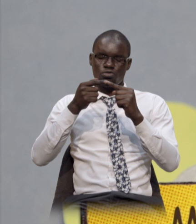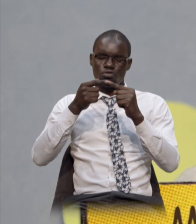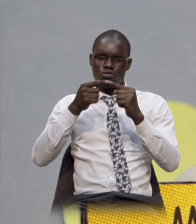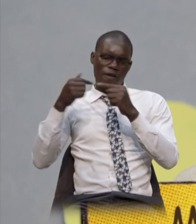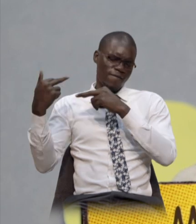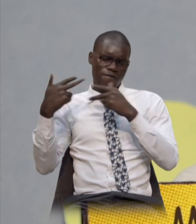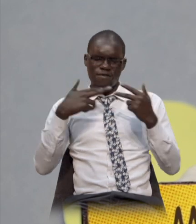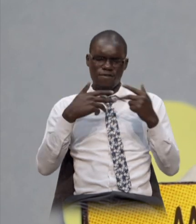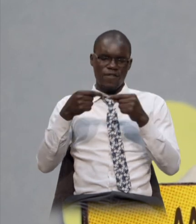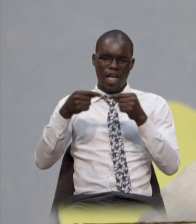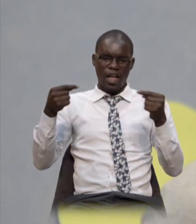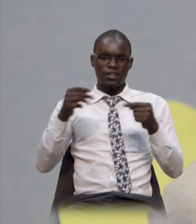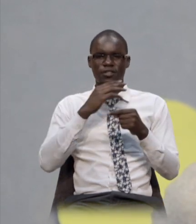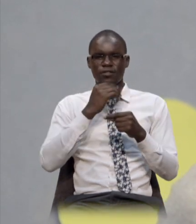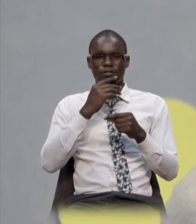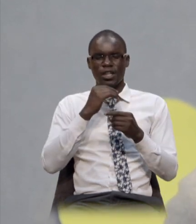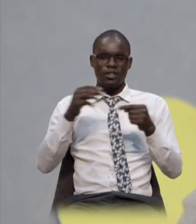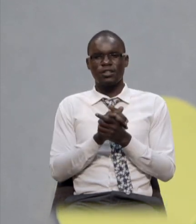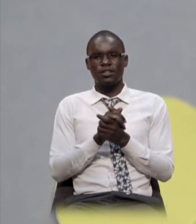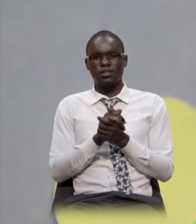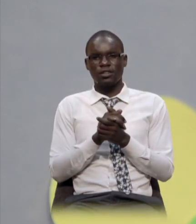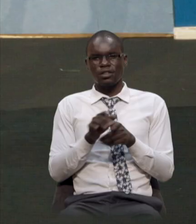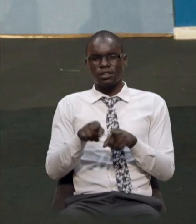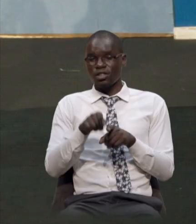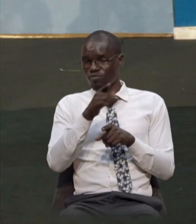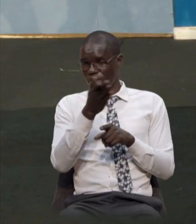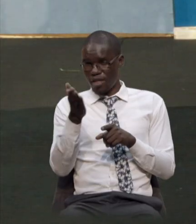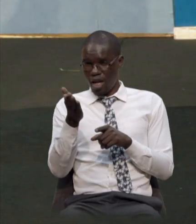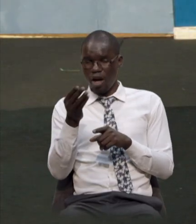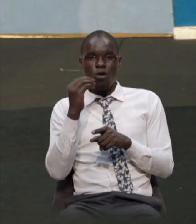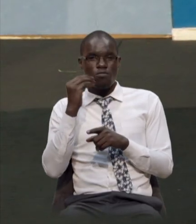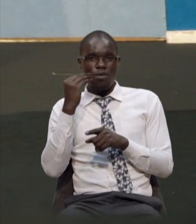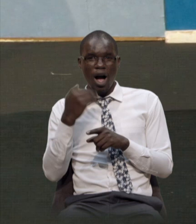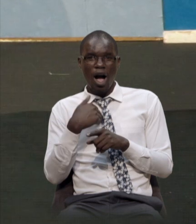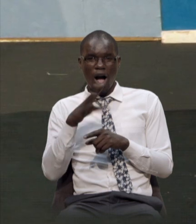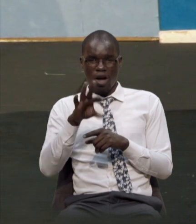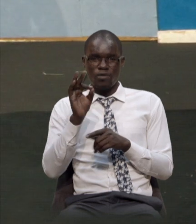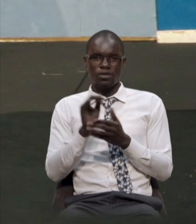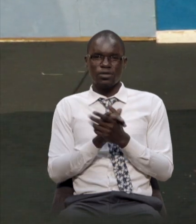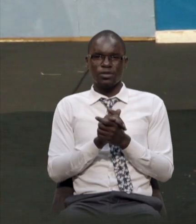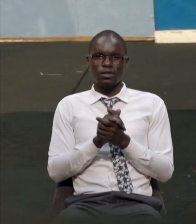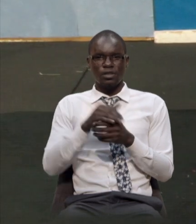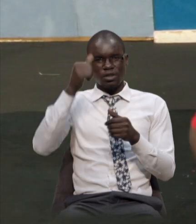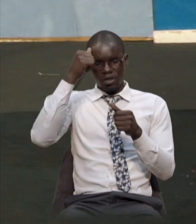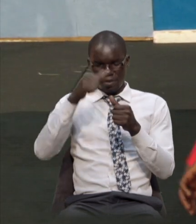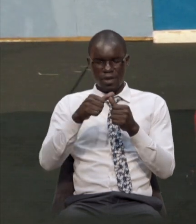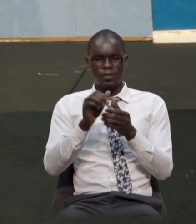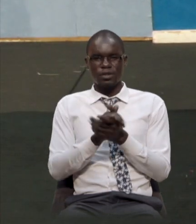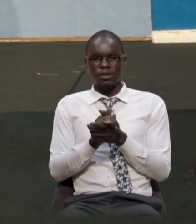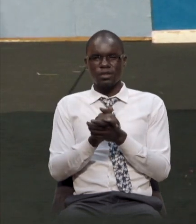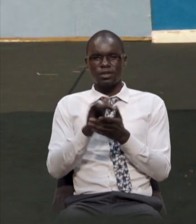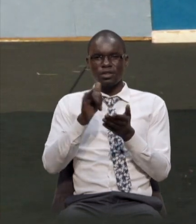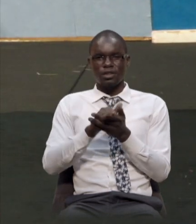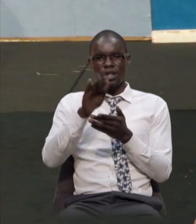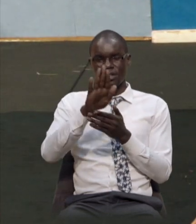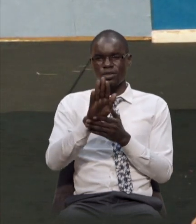really struggled. Aha! They're struggling and have you got the answer? They're struggling to look for that. And remember, that is your